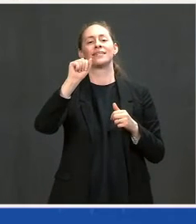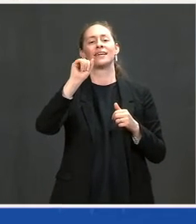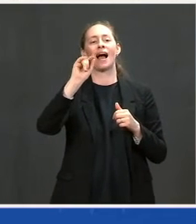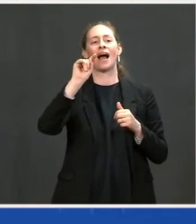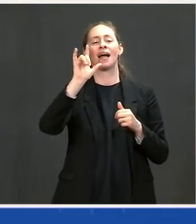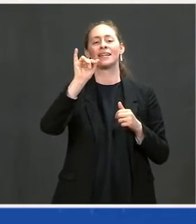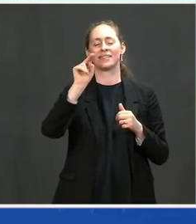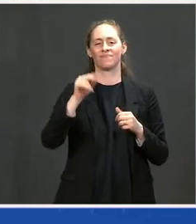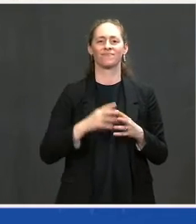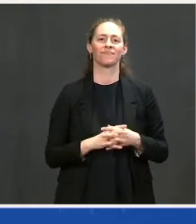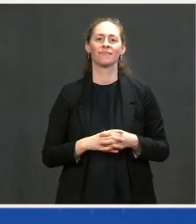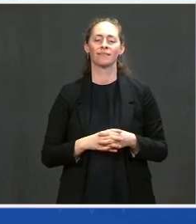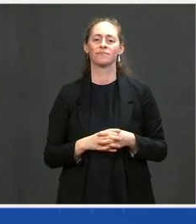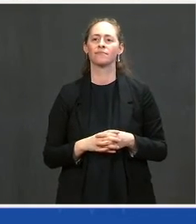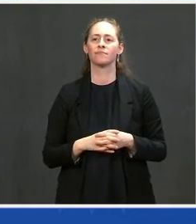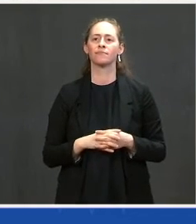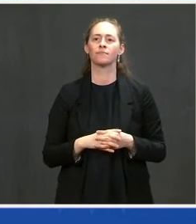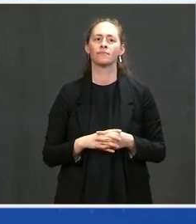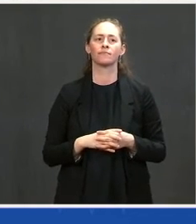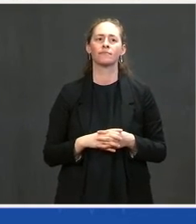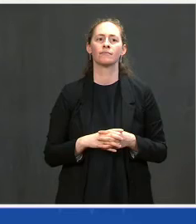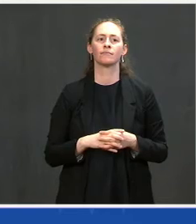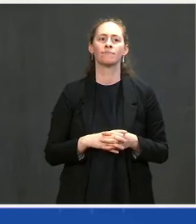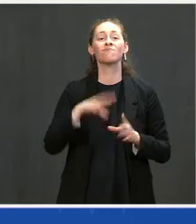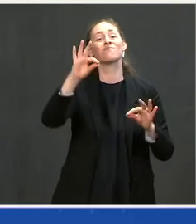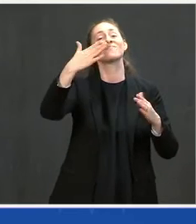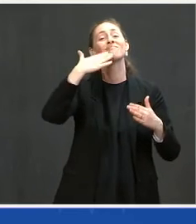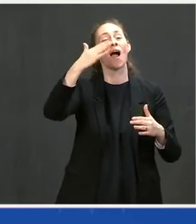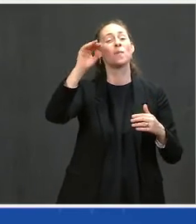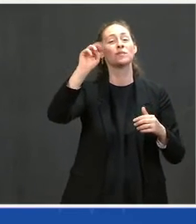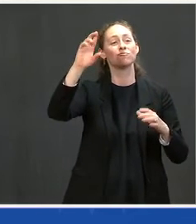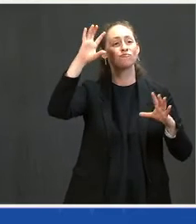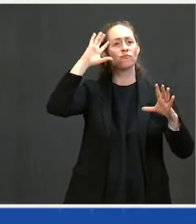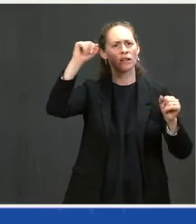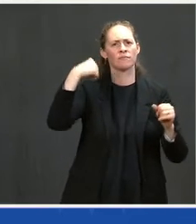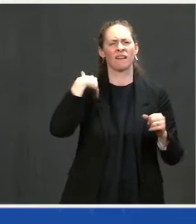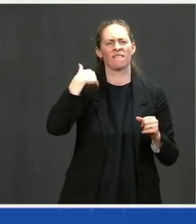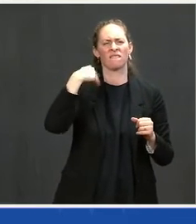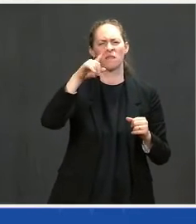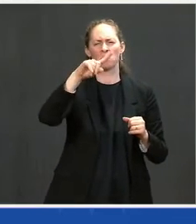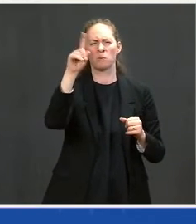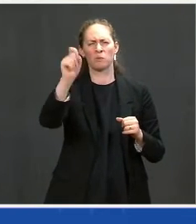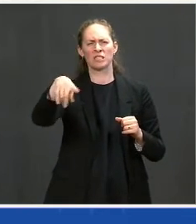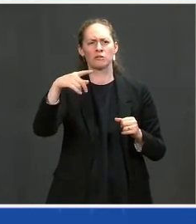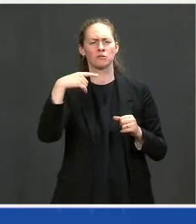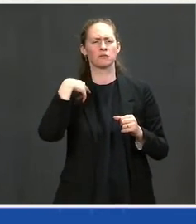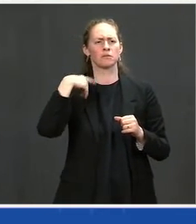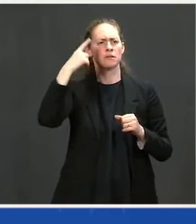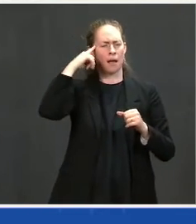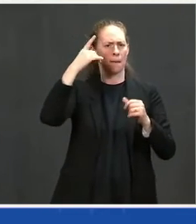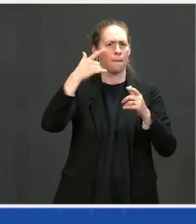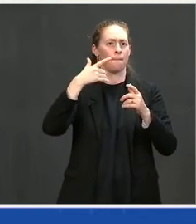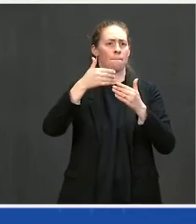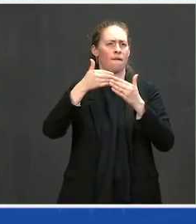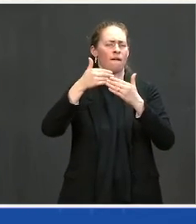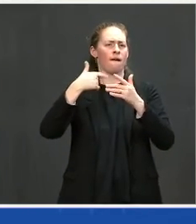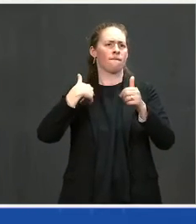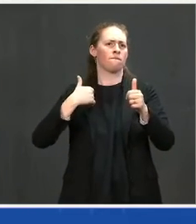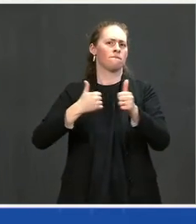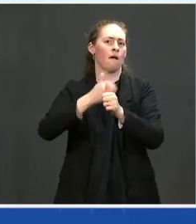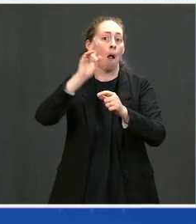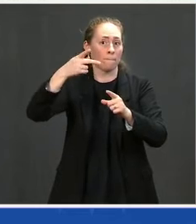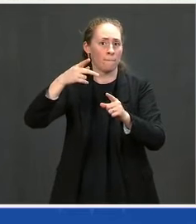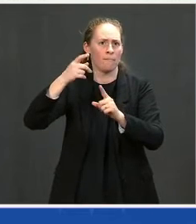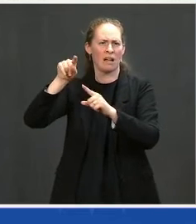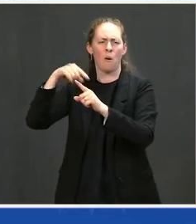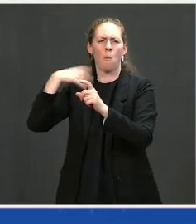Thank you very much, Mr. President. I have a question for you, but first, I'd like to follow up on a question from Yamiche, and that's on the filibuster. That counts as a question, but